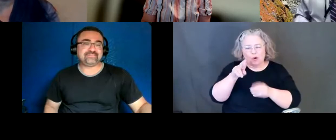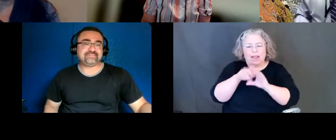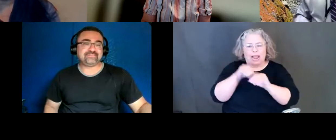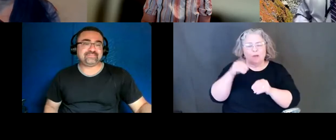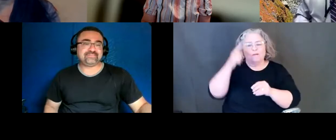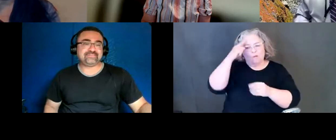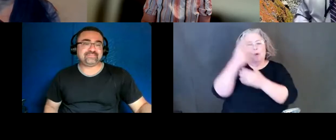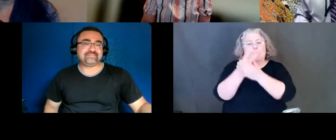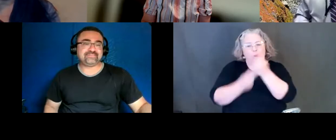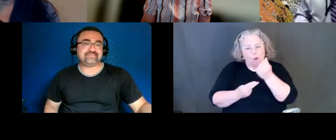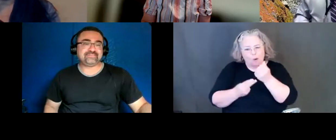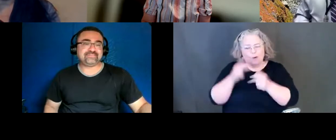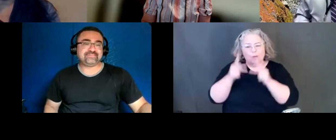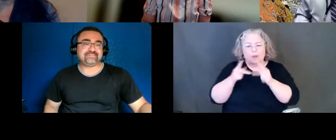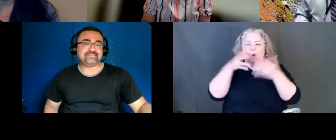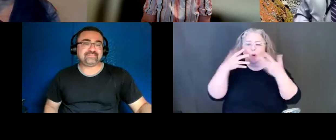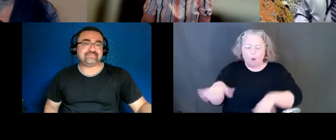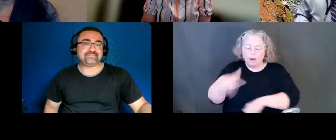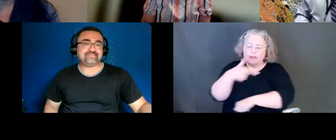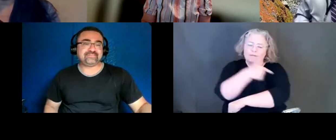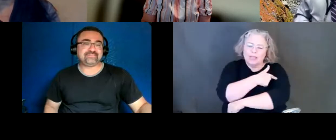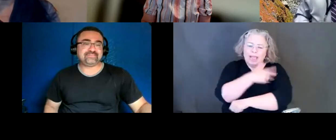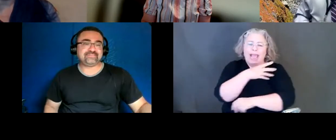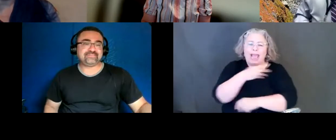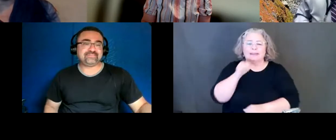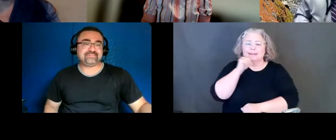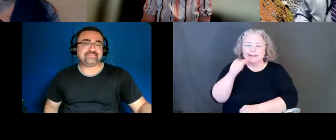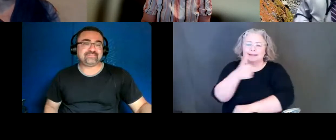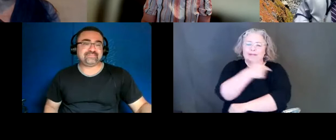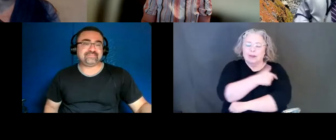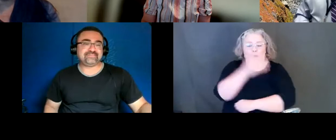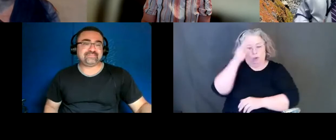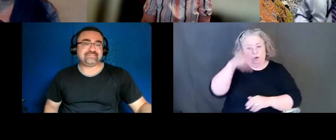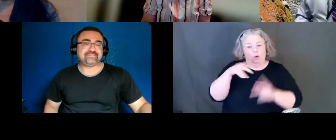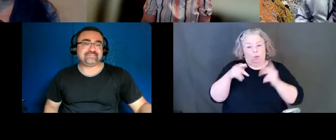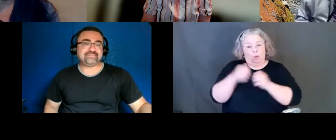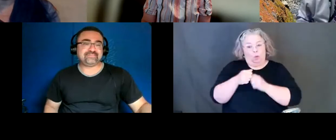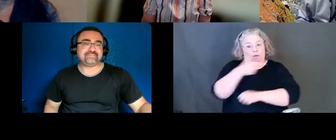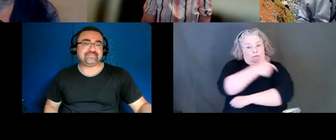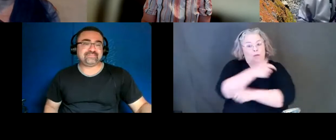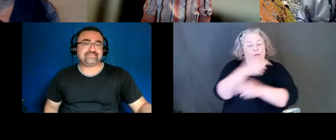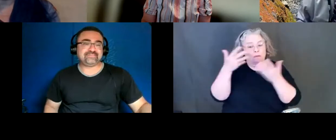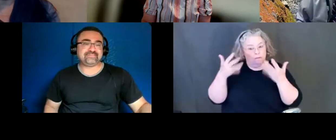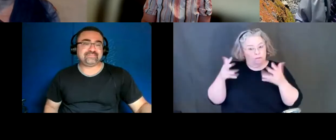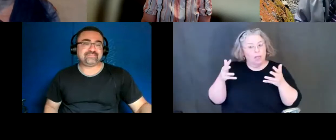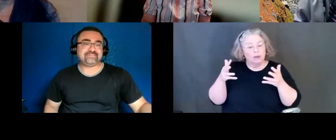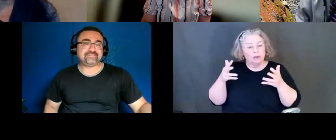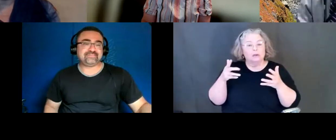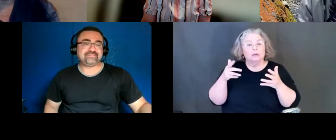unvaccinated. Because even though we know that people that are vaccinated have